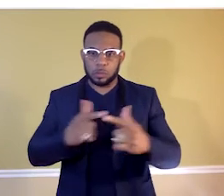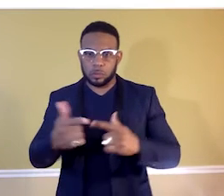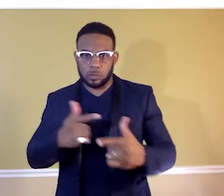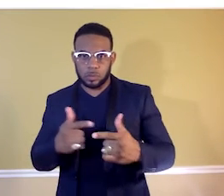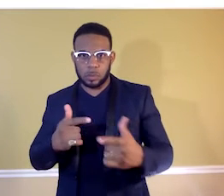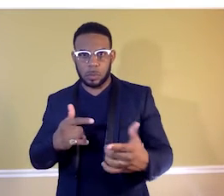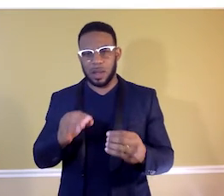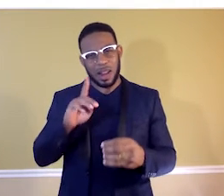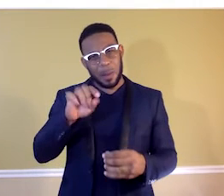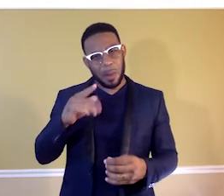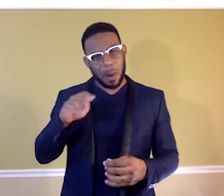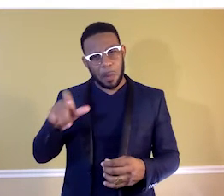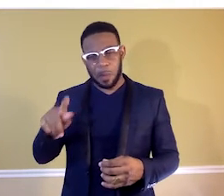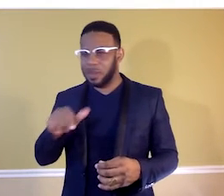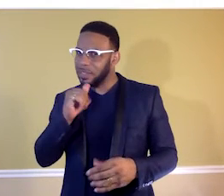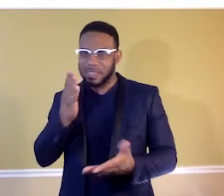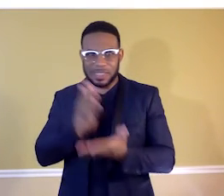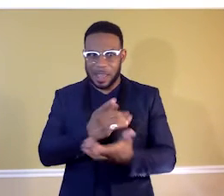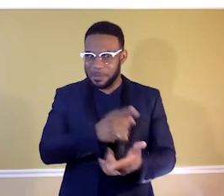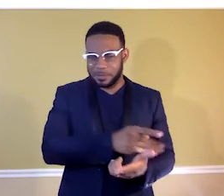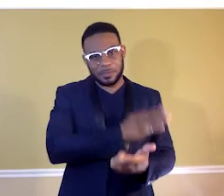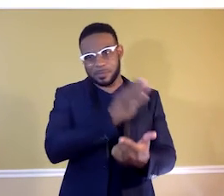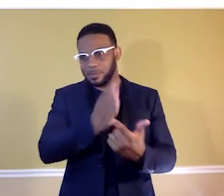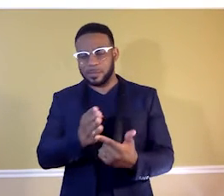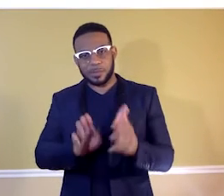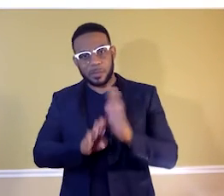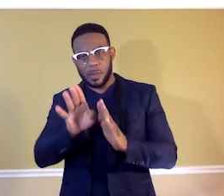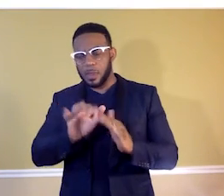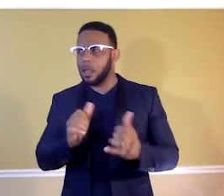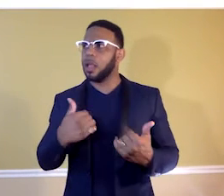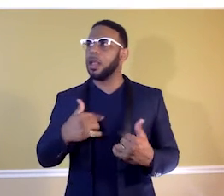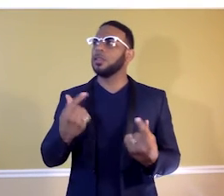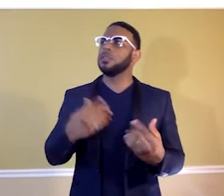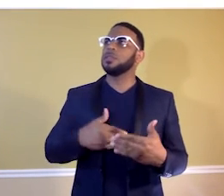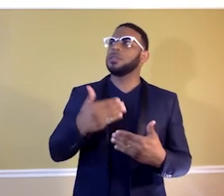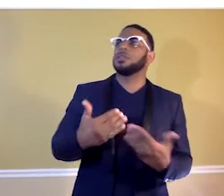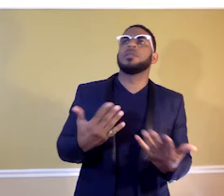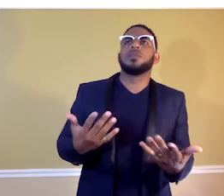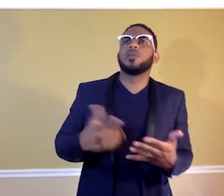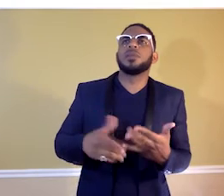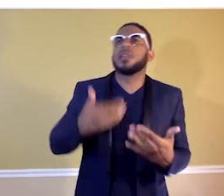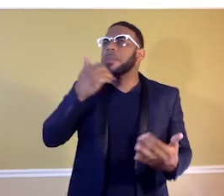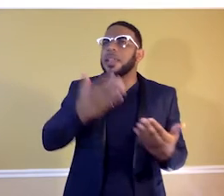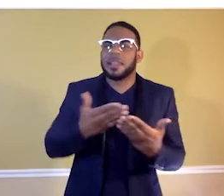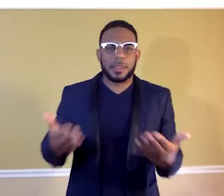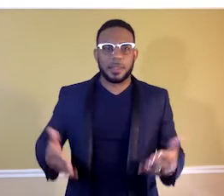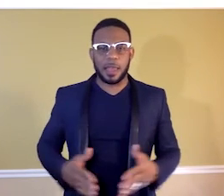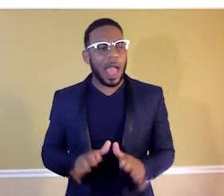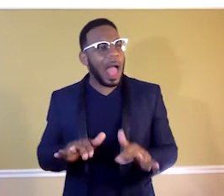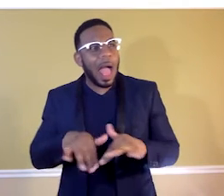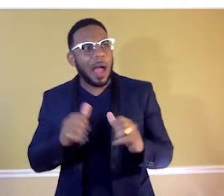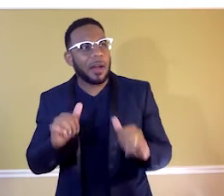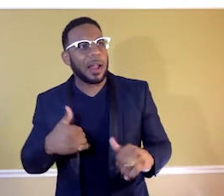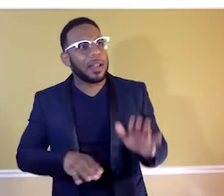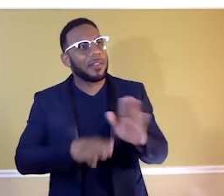with a blog post, but it doesn't stop there. As a developer, you always say, what can I do next? What's the best thing? How can I develop my application